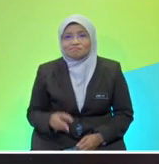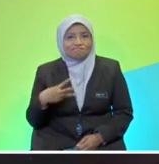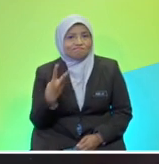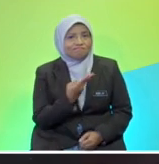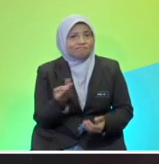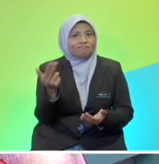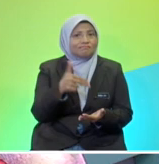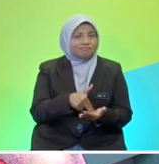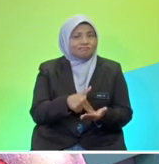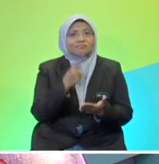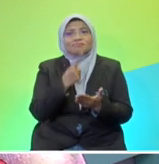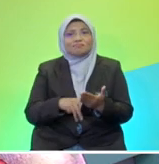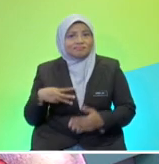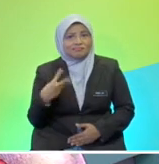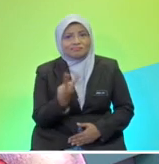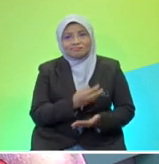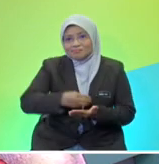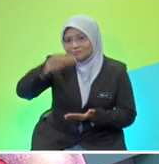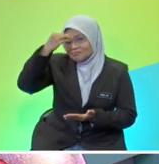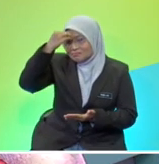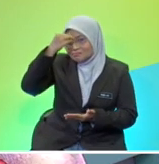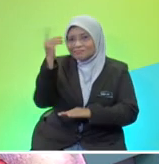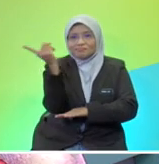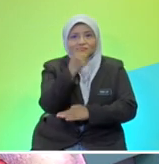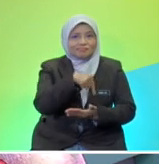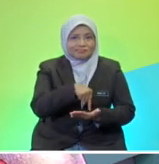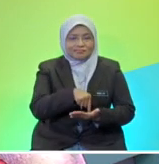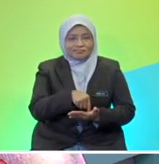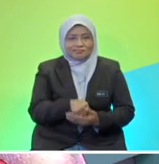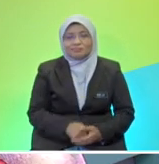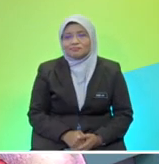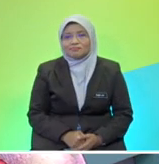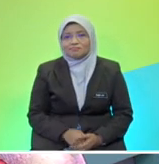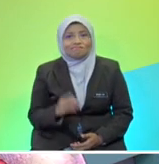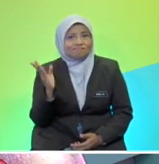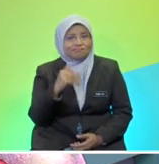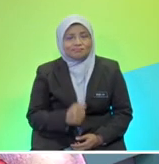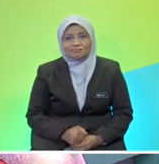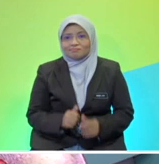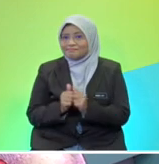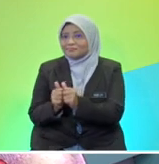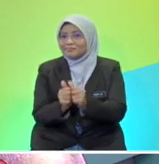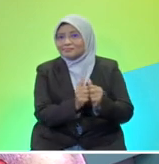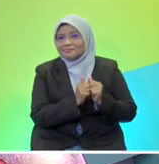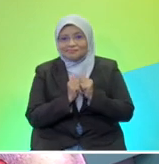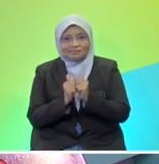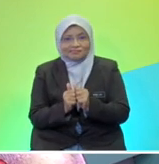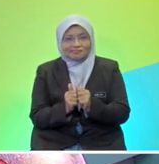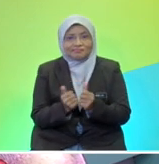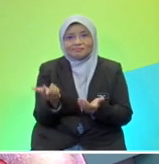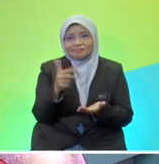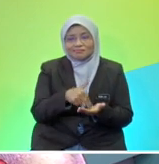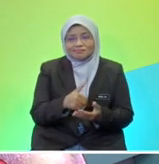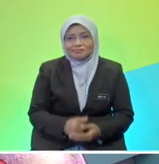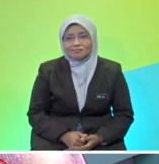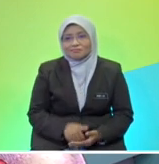have learned today? Sure. The name of the toys? Let's do it together. Let's do it together. We have... This is a